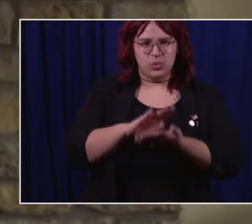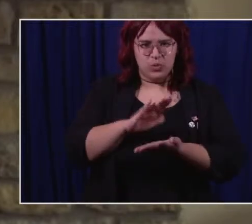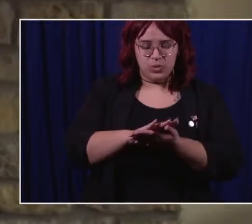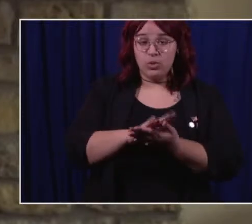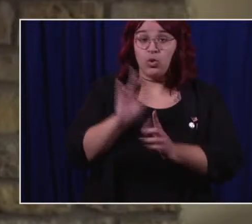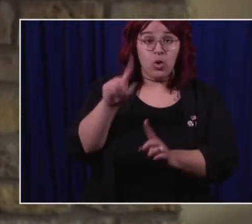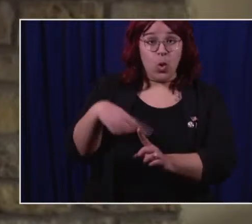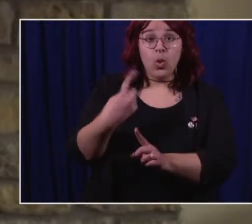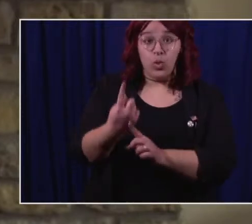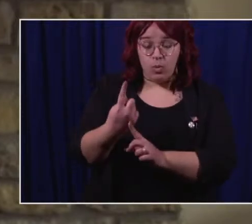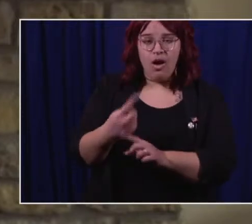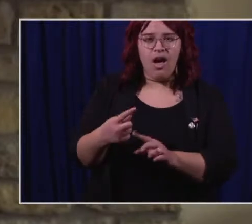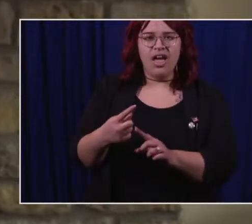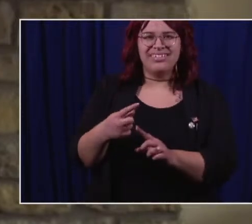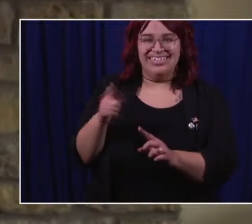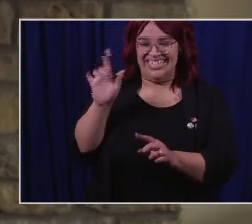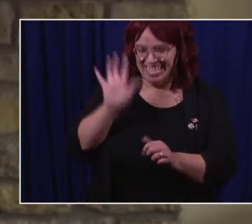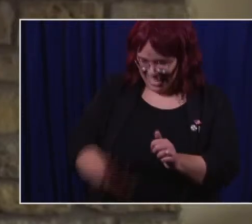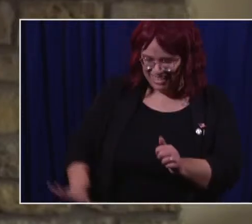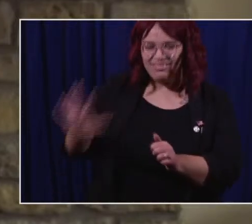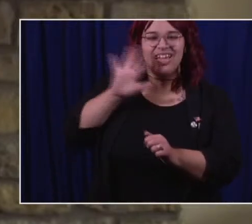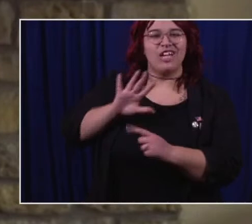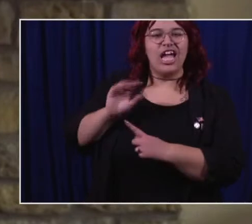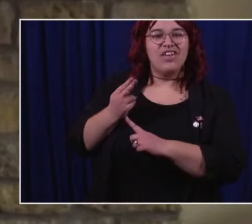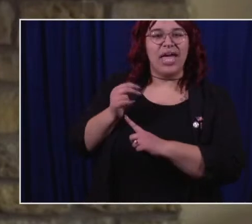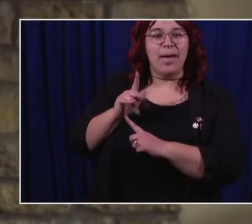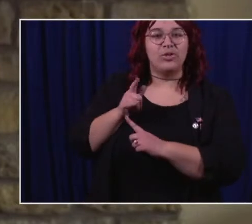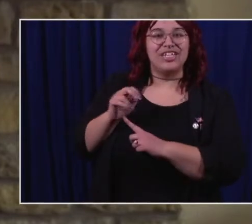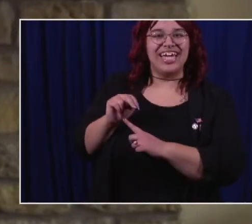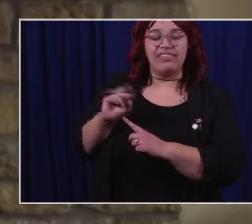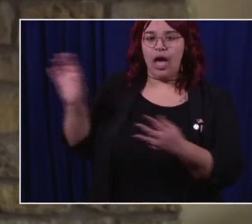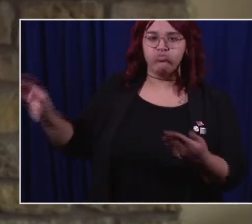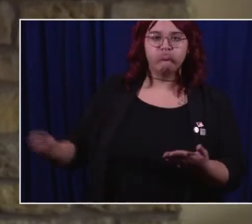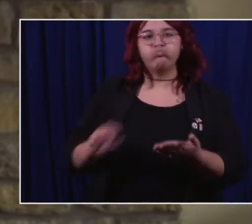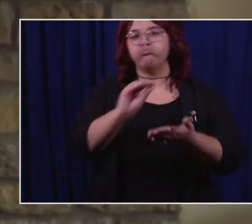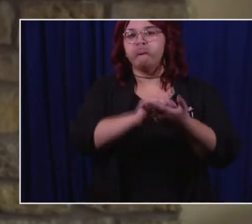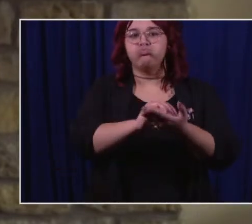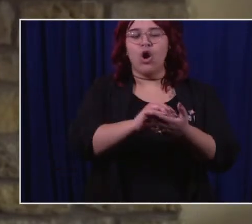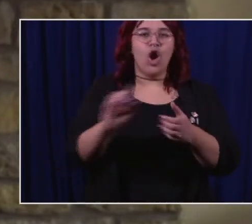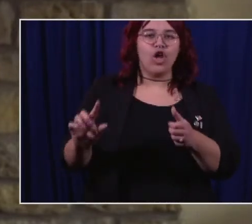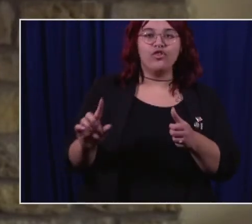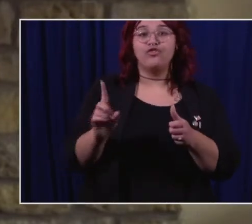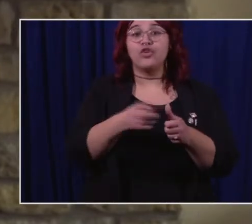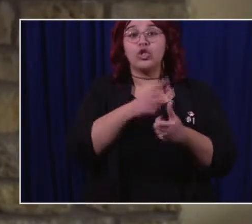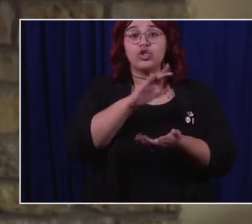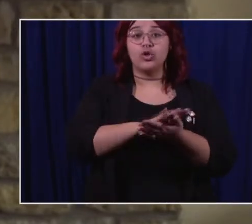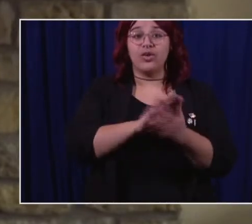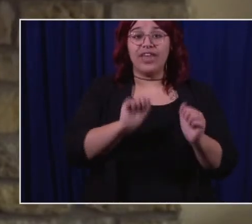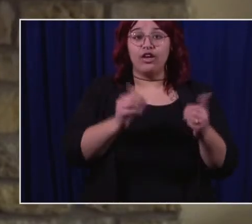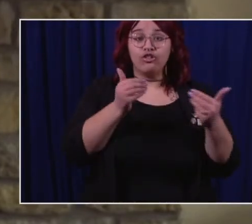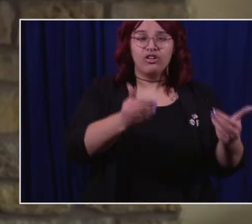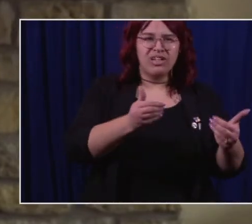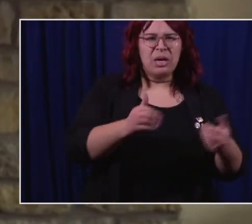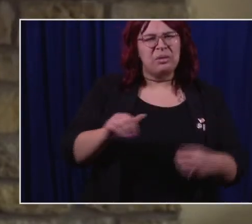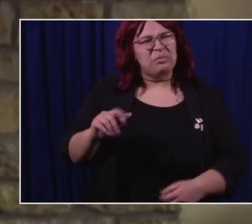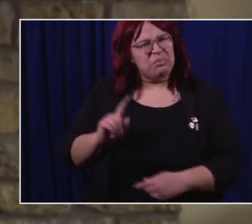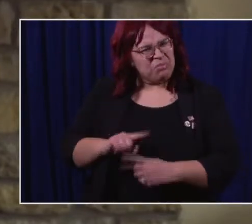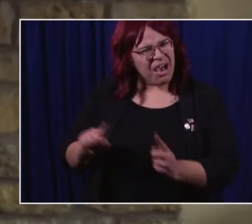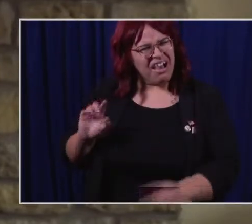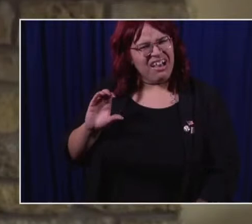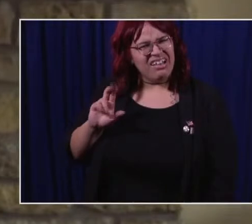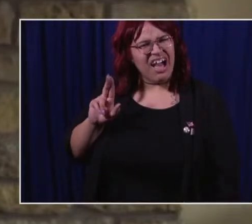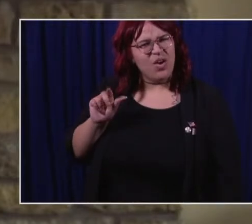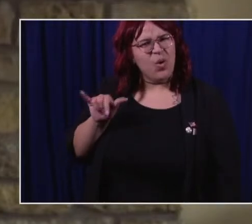school system in Hamilton County included on the first list, and why was Cuyahoga County get no schools on that first list for vaccinations